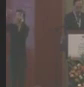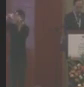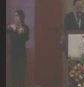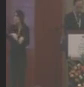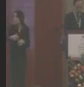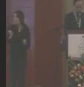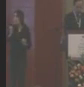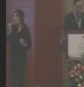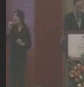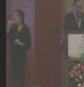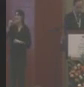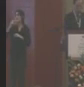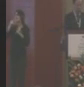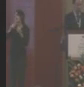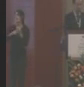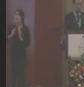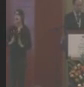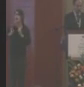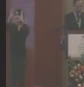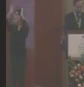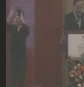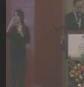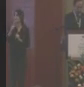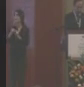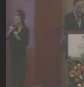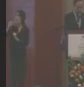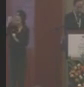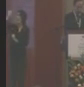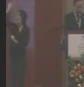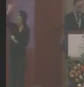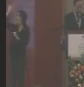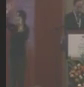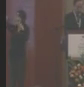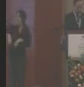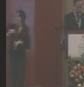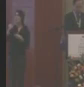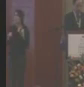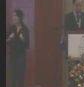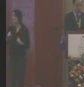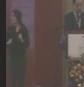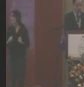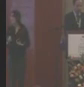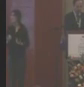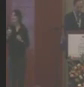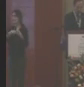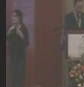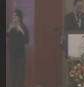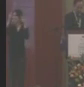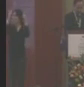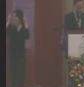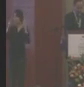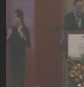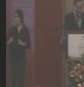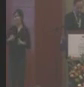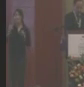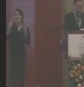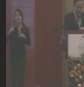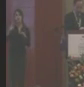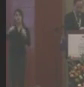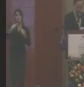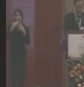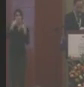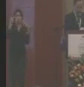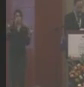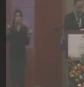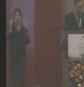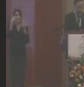tsunamis and volcanoes. We have built a new institutional building with the highest standards, amongst others. We cannot fail to